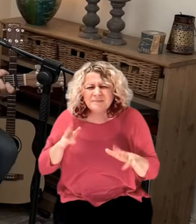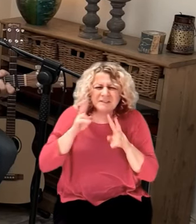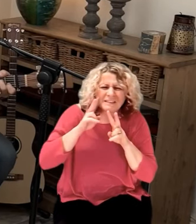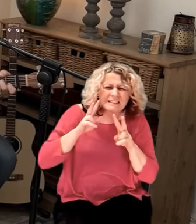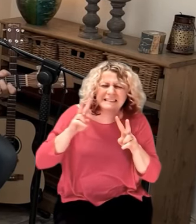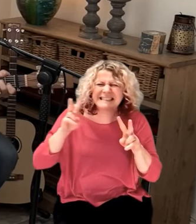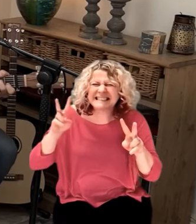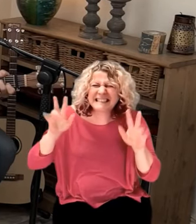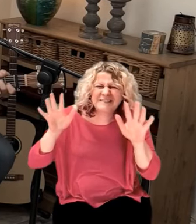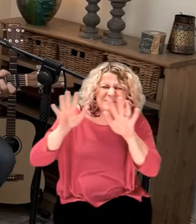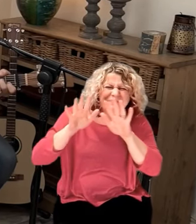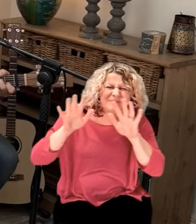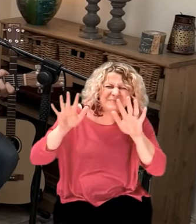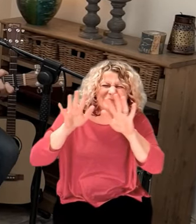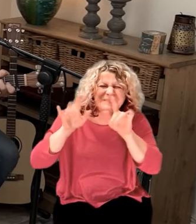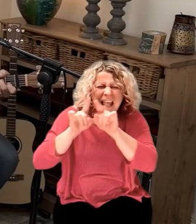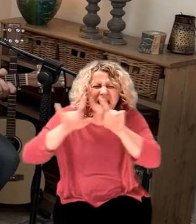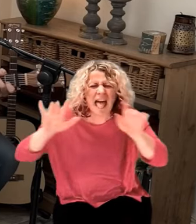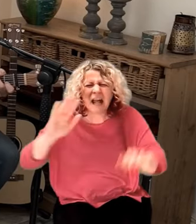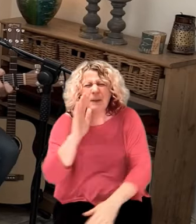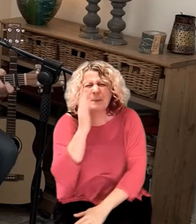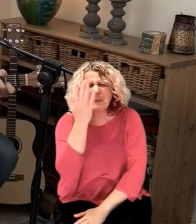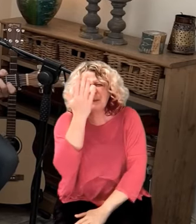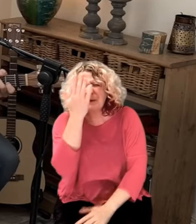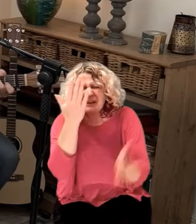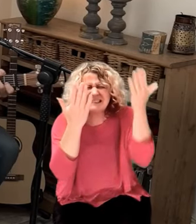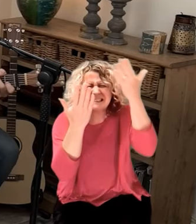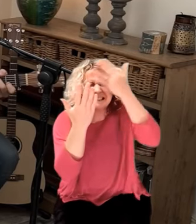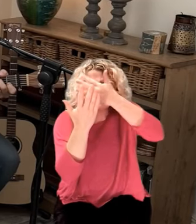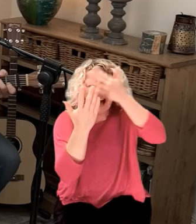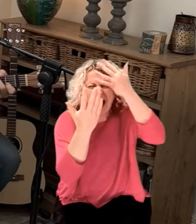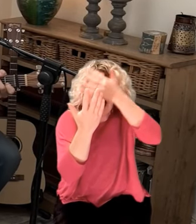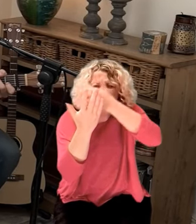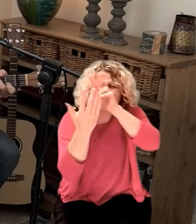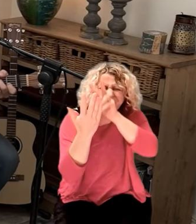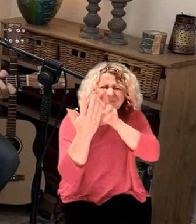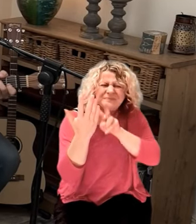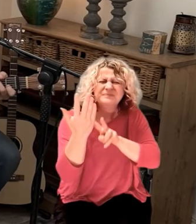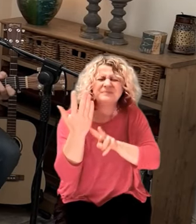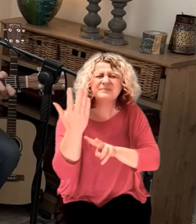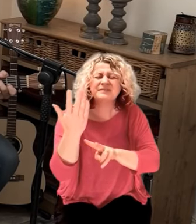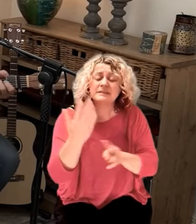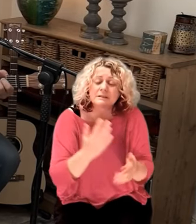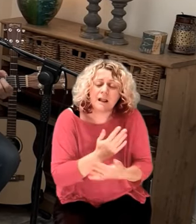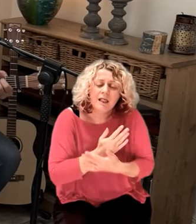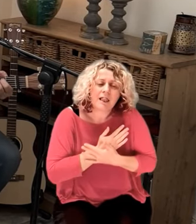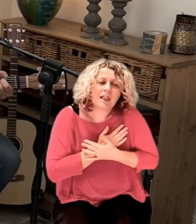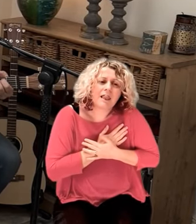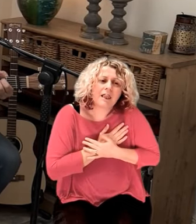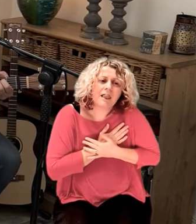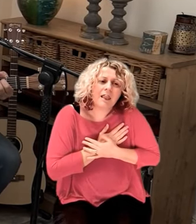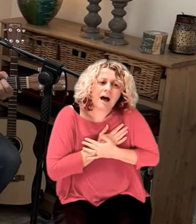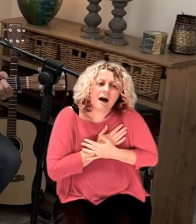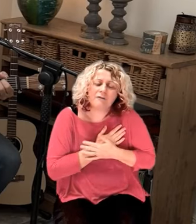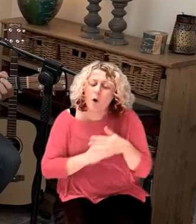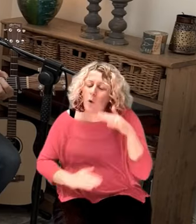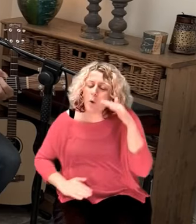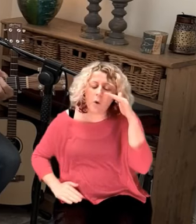See what's indistinct through a mirror darkly. I have glimpsed